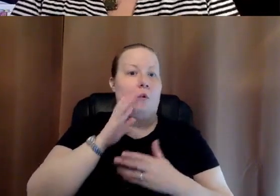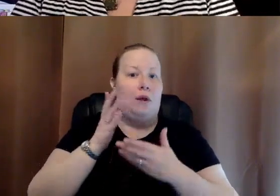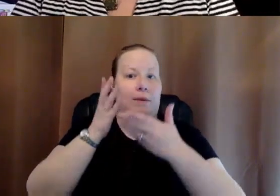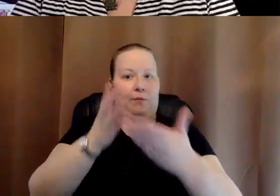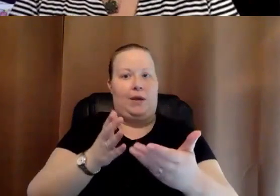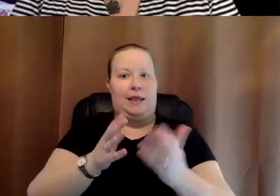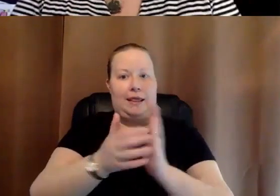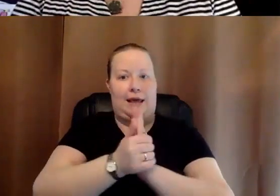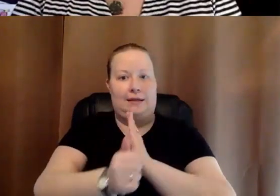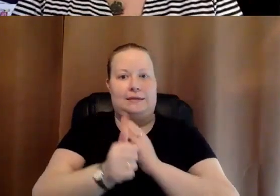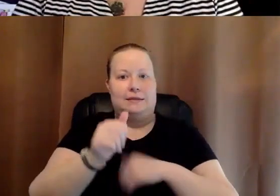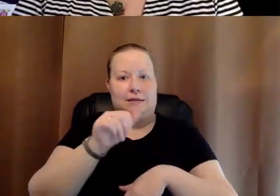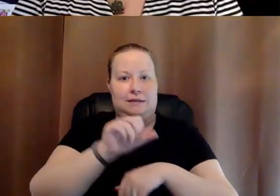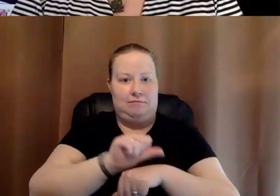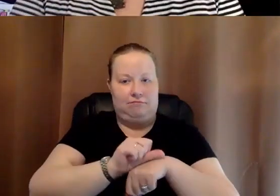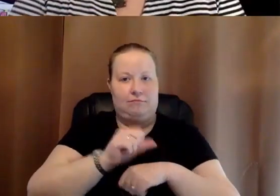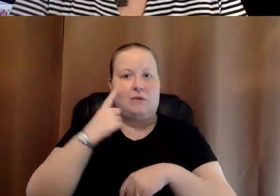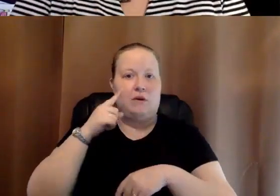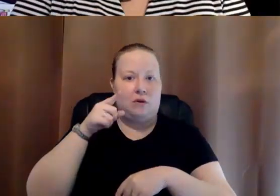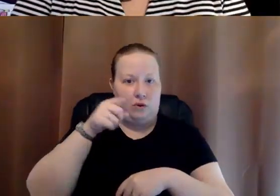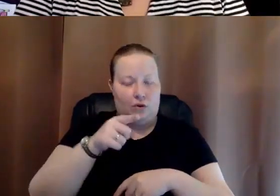you because